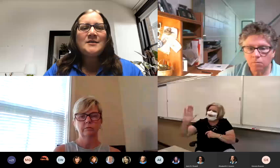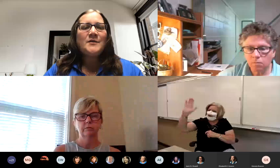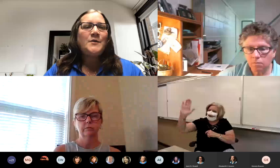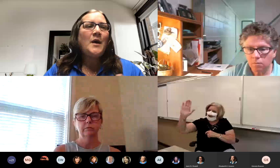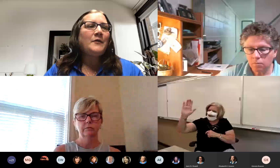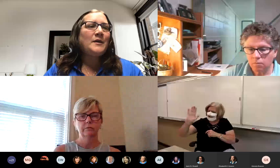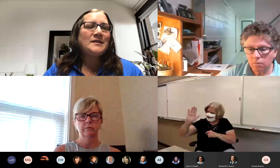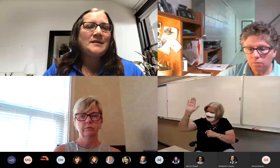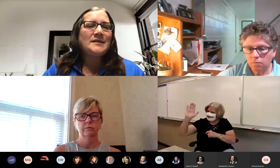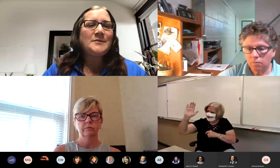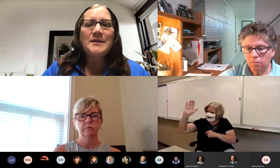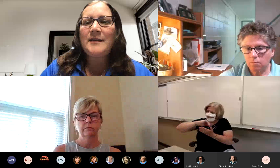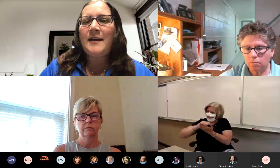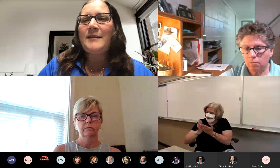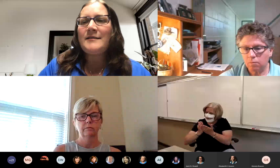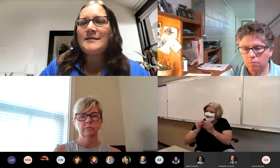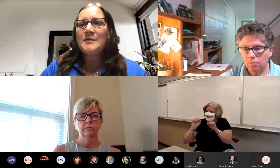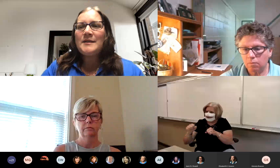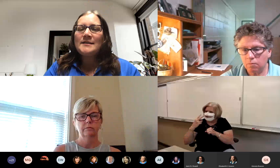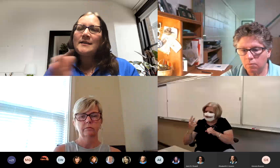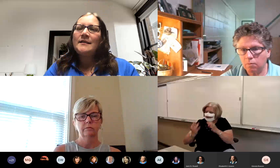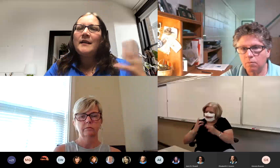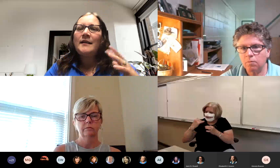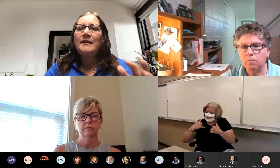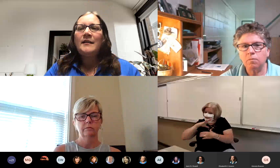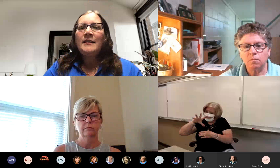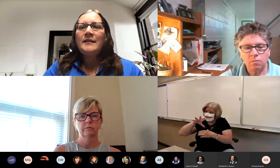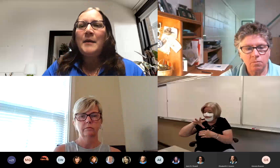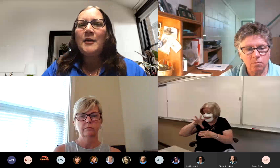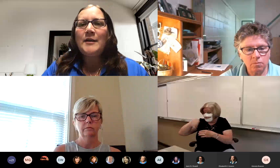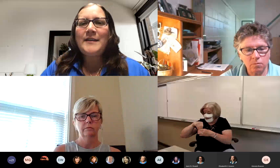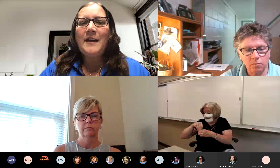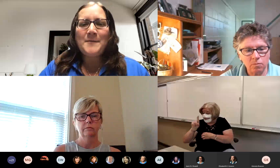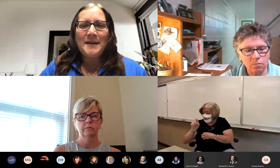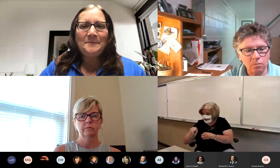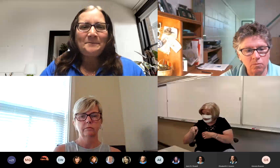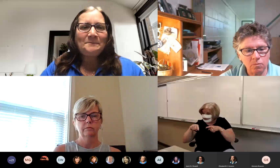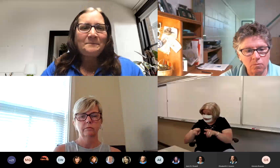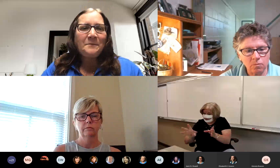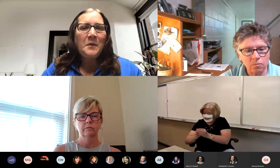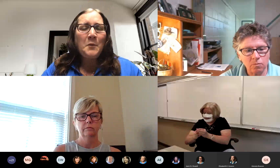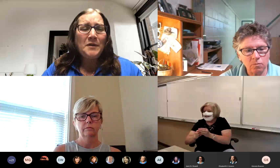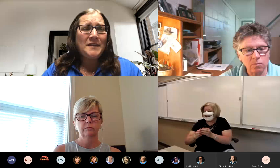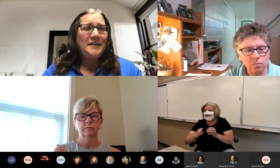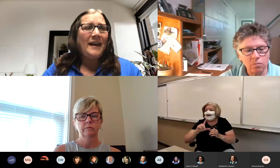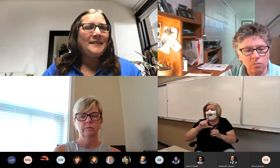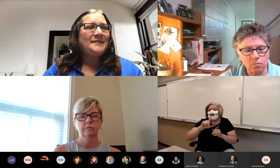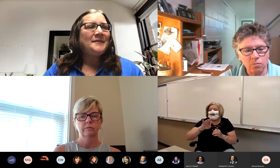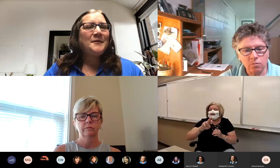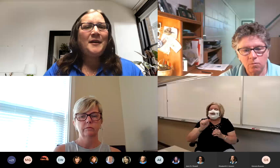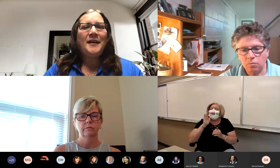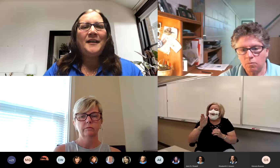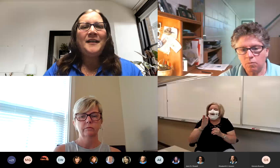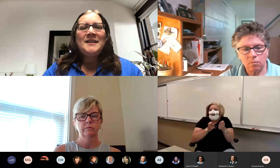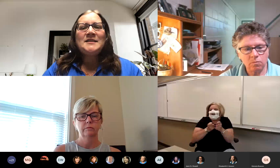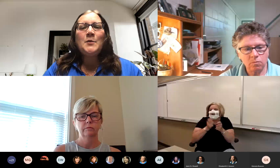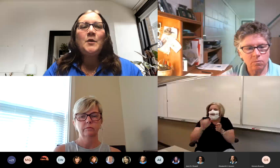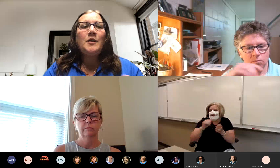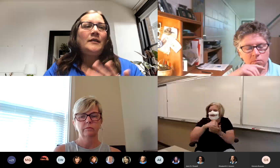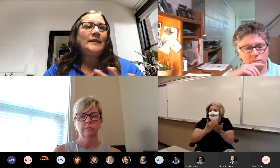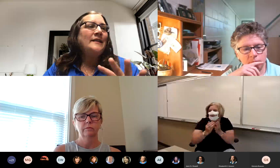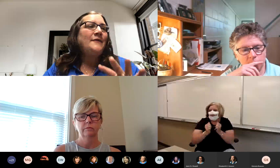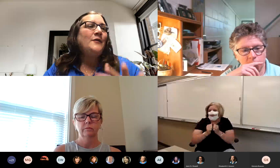see. So if you have questions within that, and so Lisa's going to kind of moderate that for me within that.